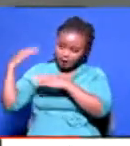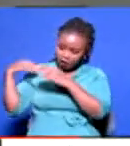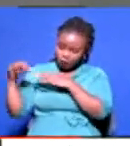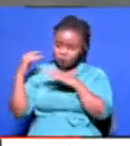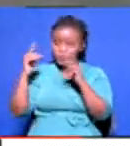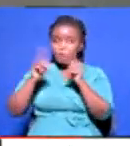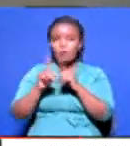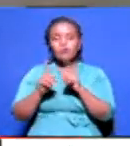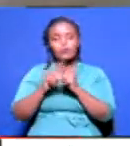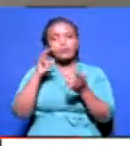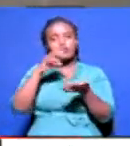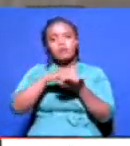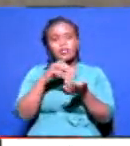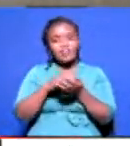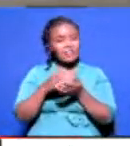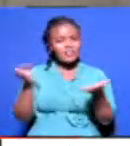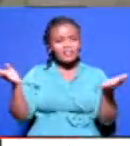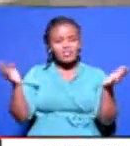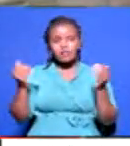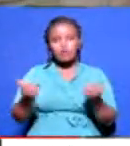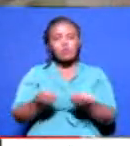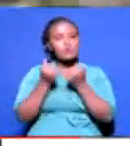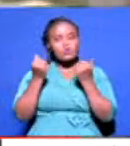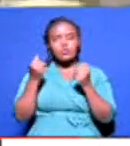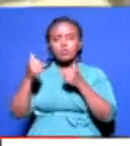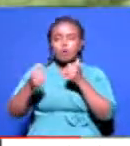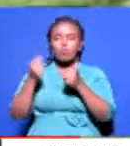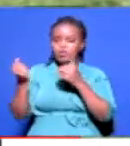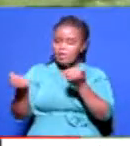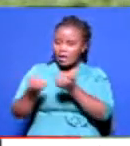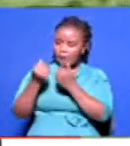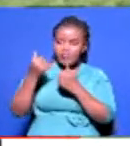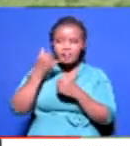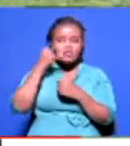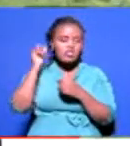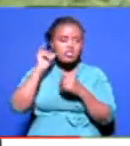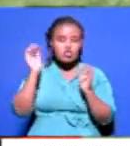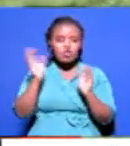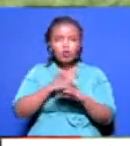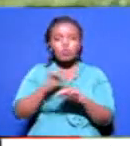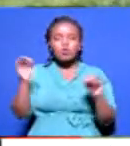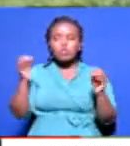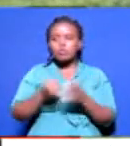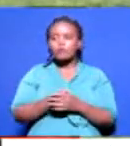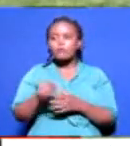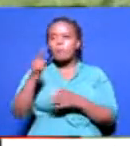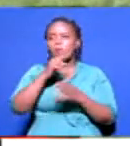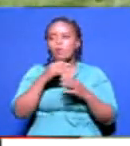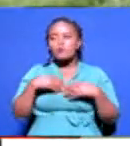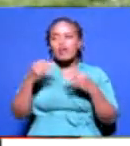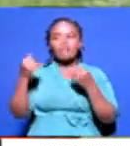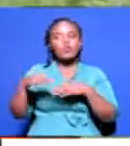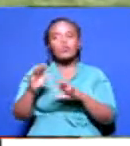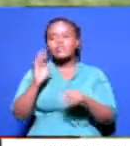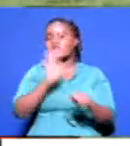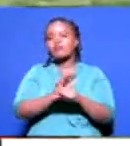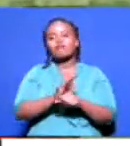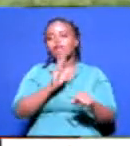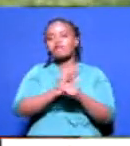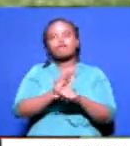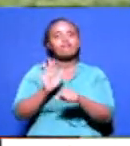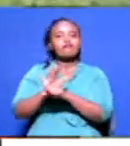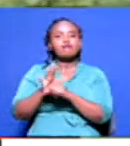disarmament exercise was not conducted in the neighboring Isiolo. Tumepoteza watu wengi, watu ambao